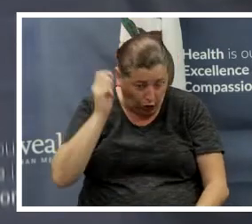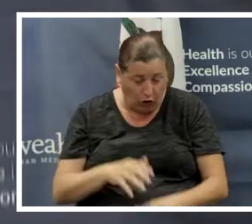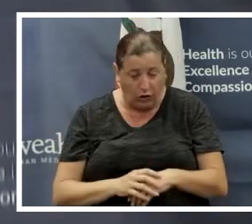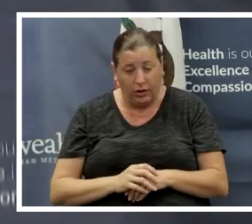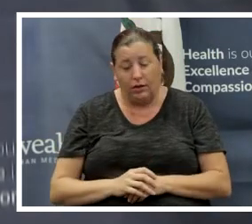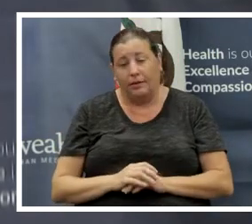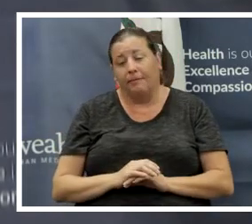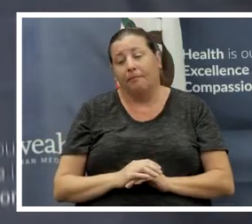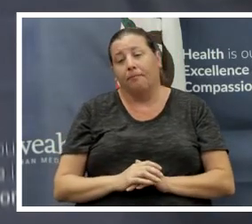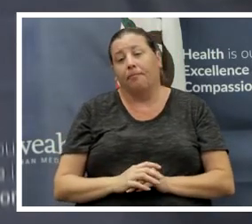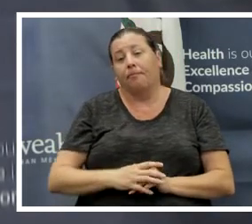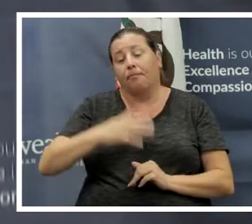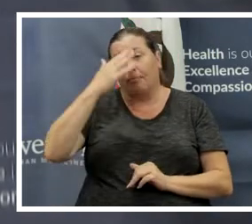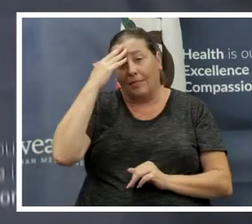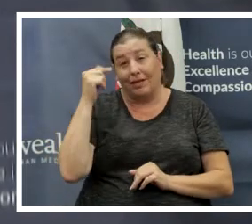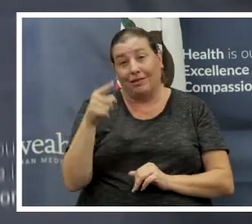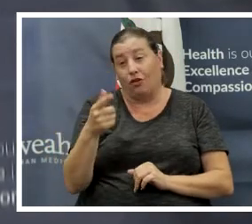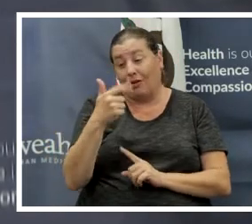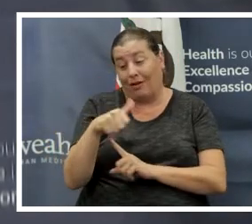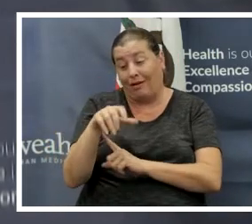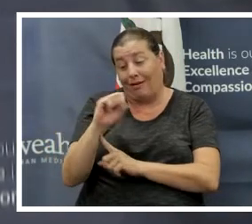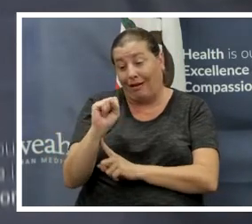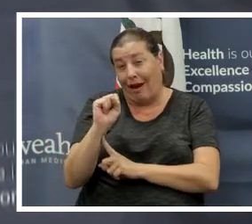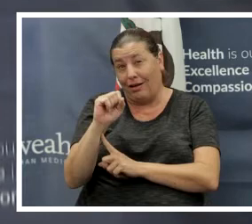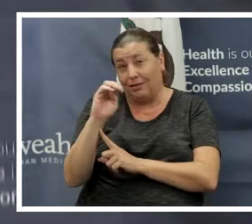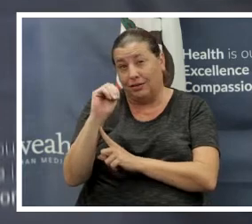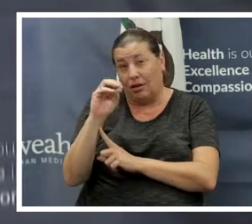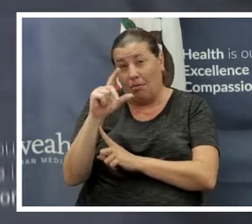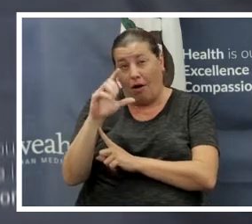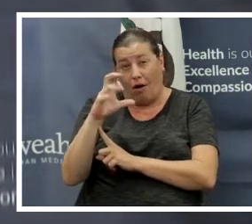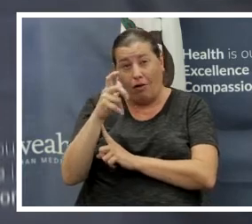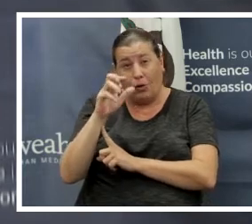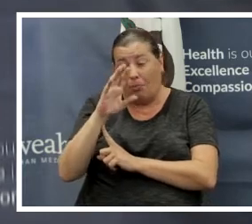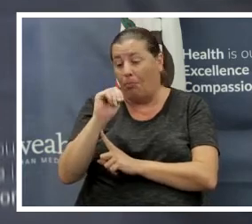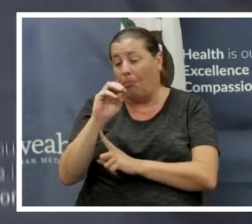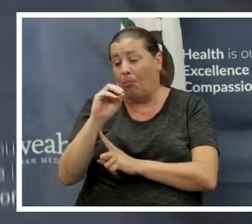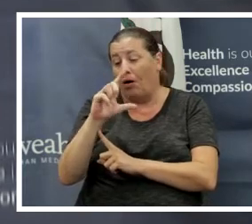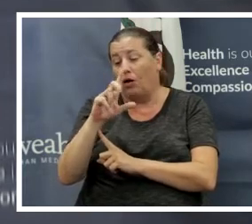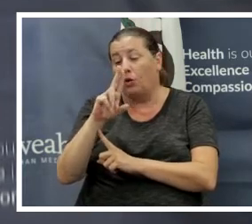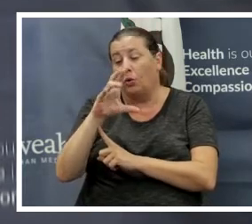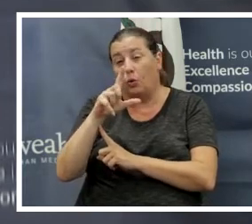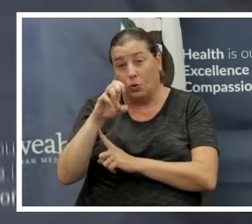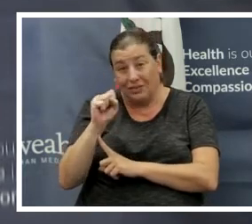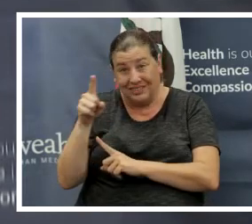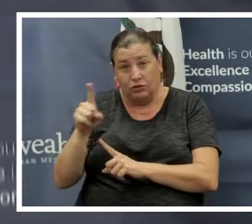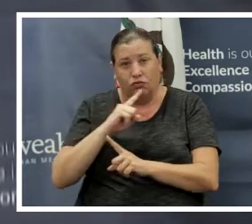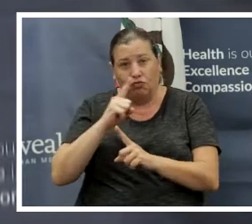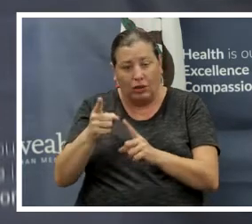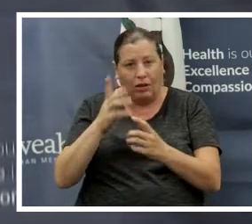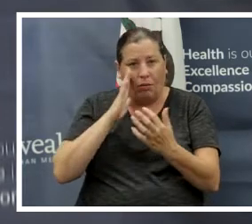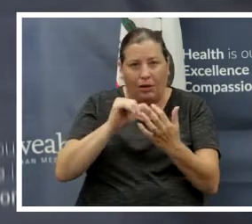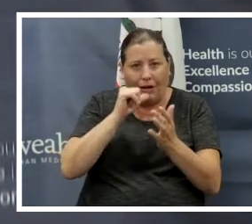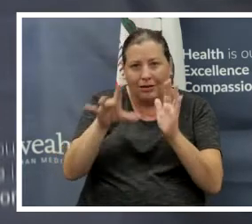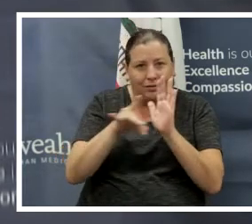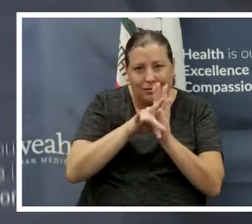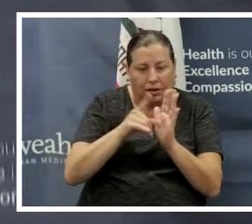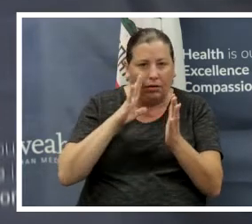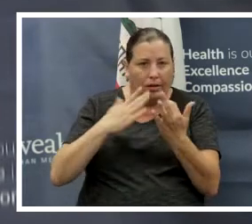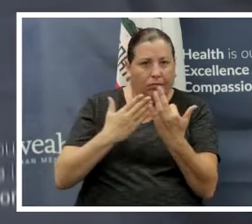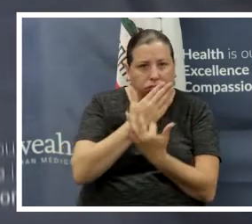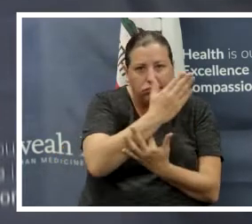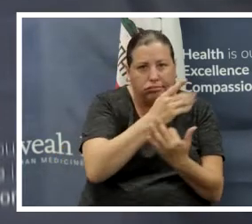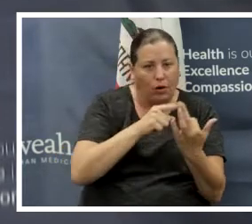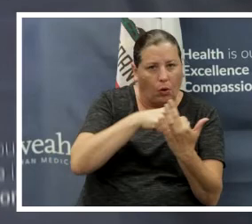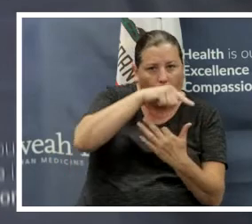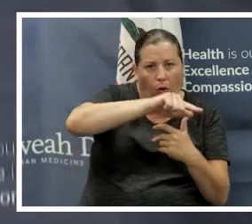are gas molecules, they don't stick to the sides if they touch them. In fact, there's openings in the sides where they will actually pass through and go from one tube